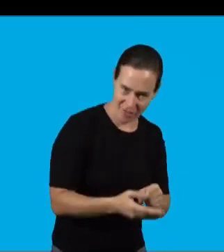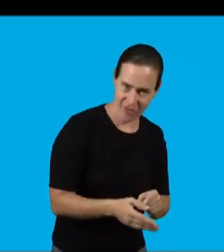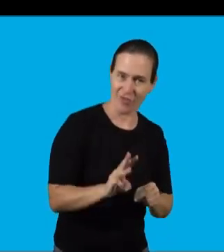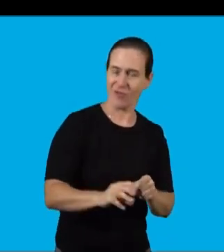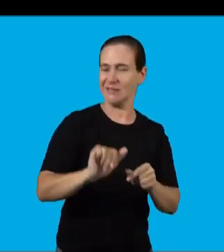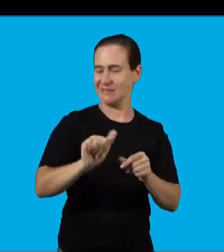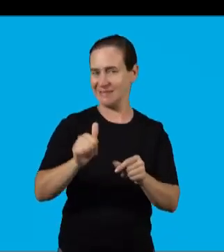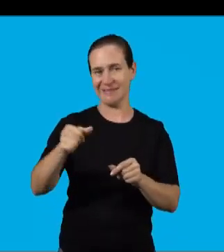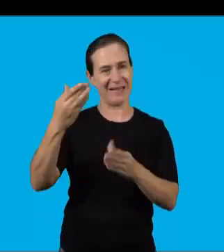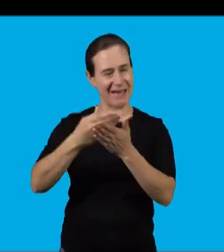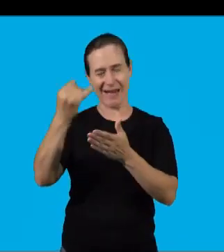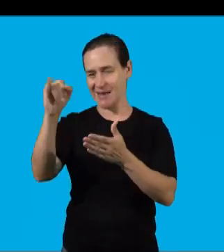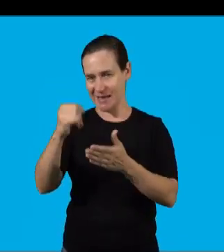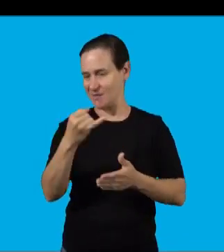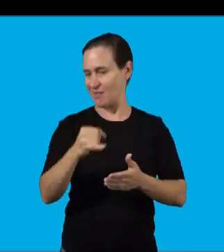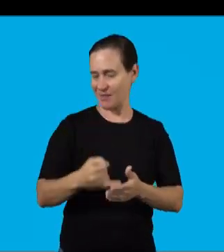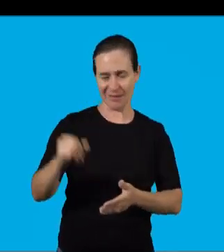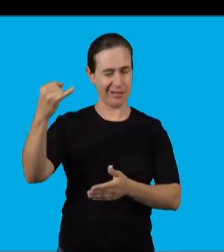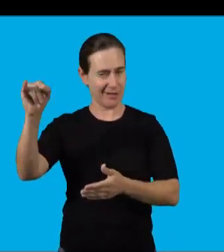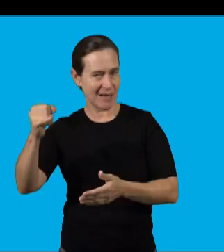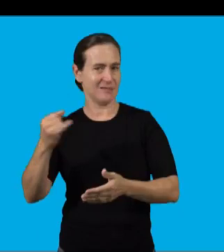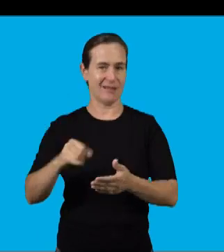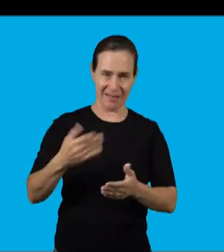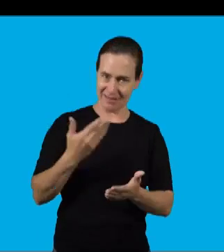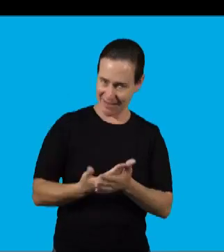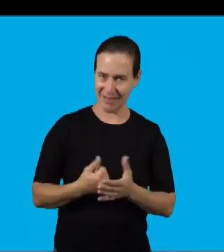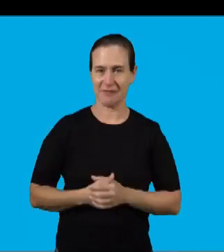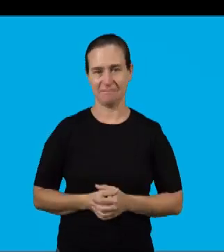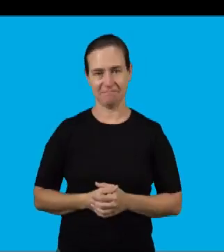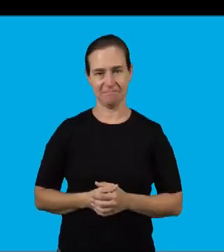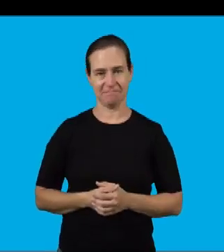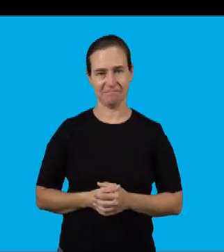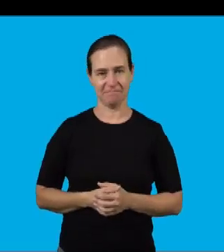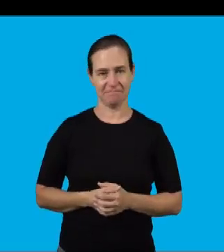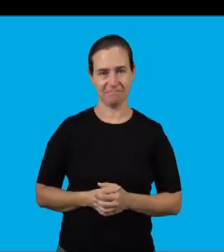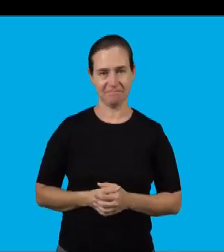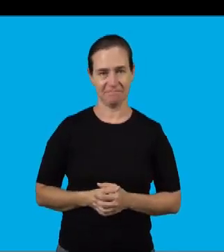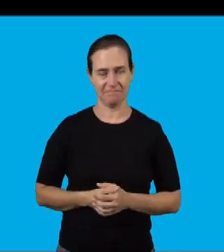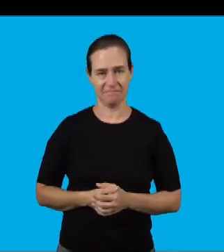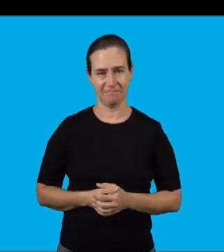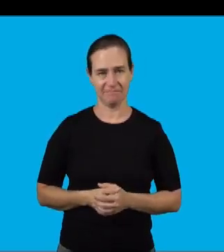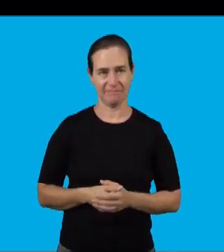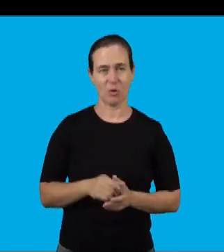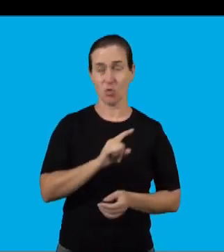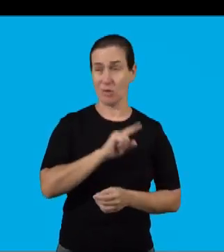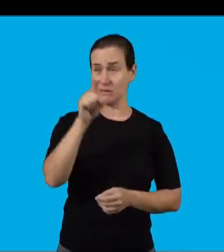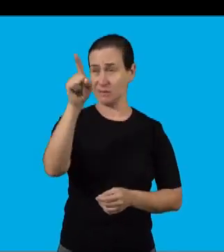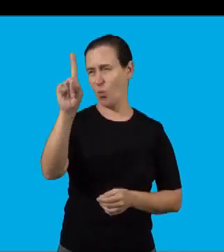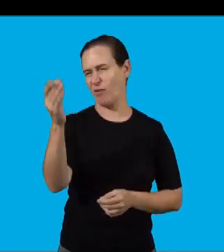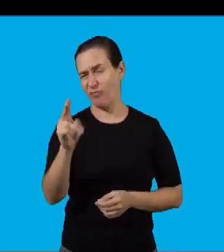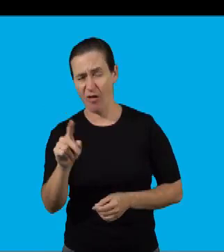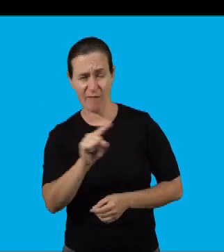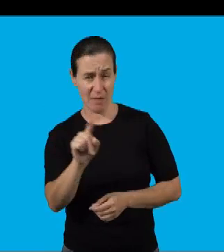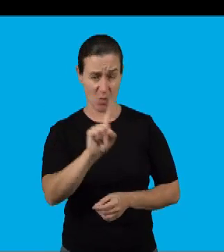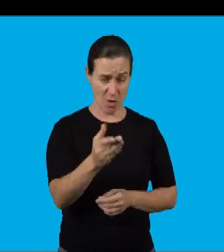a fifth and a fifth, a sixth and a sixth, seventh and a seventh, an eighth and an eighth. So they would subtract each other